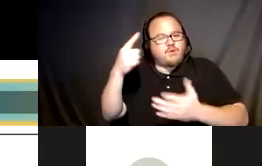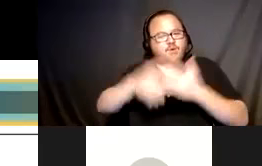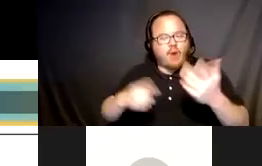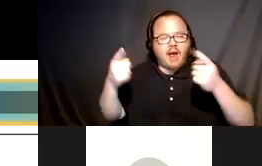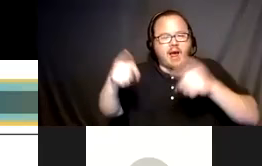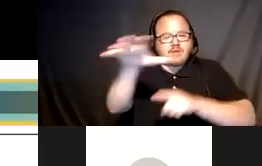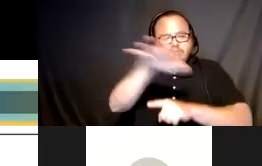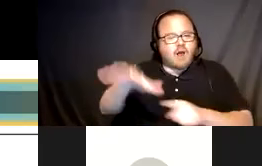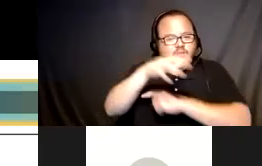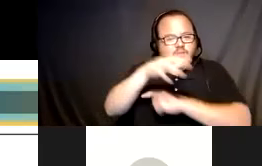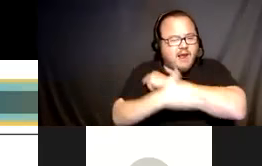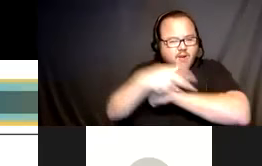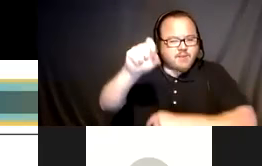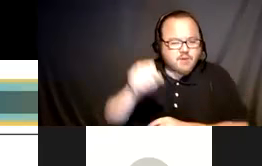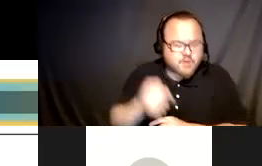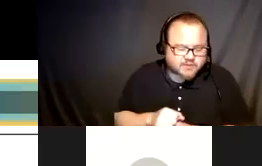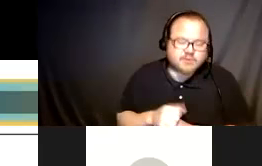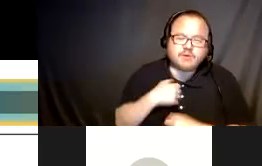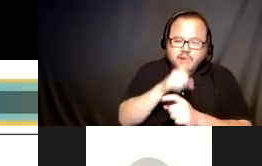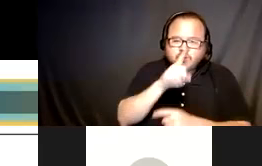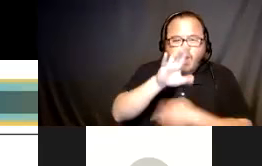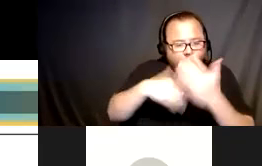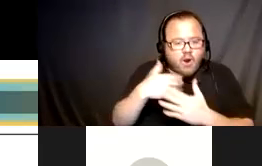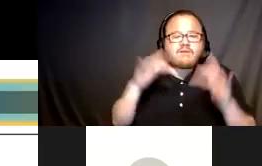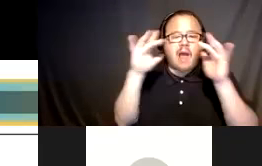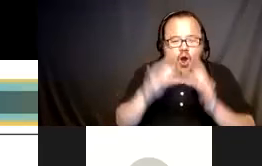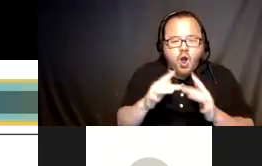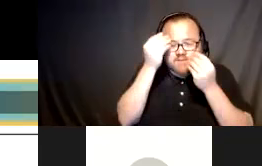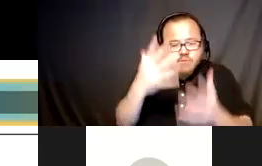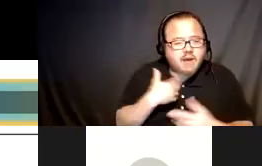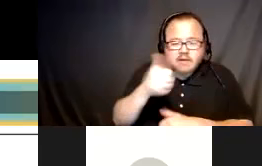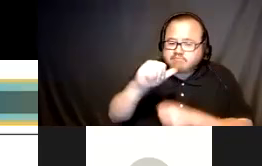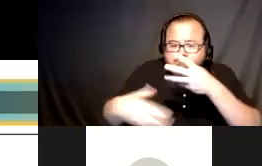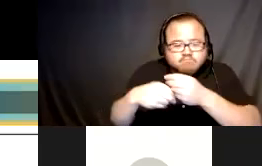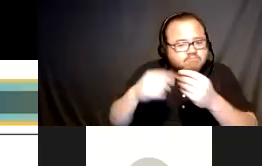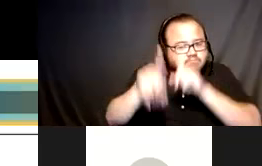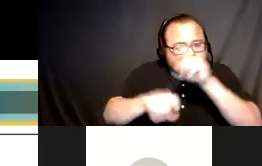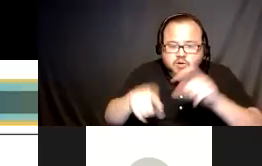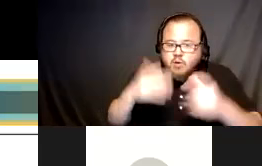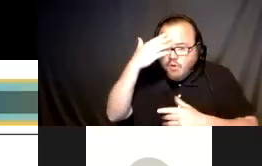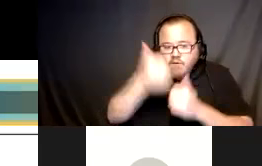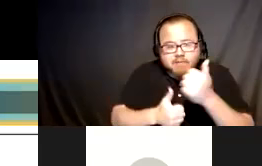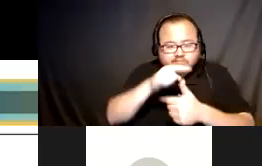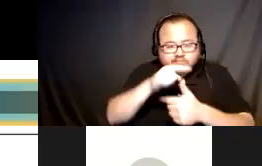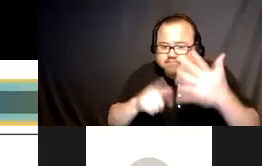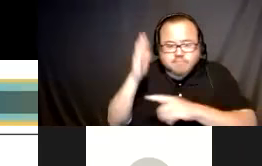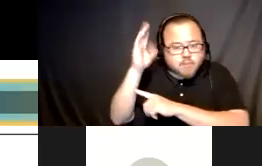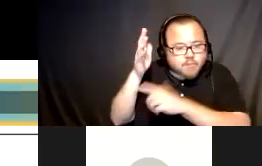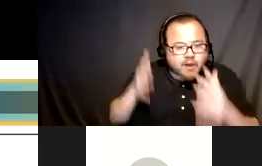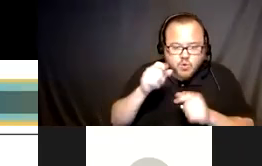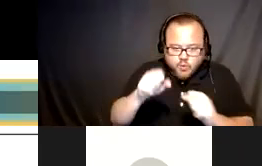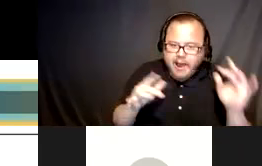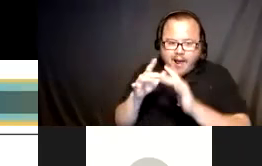our county. And of course, we'll make sure everybody has contact information. So if there's additional questions you want to know more from each of these presenters, you can contact